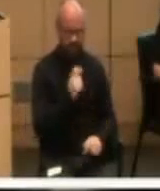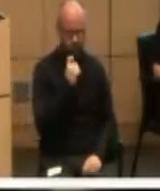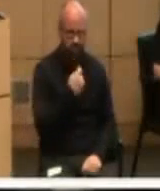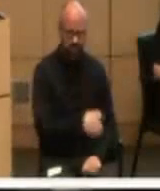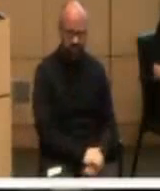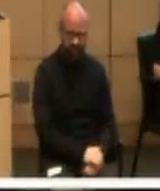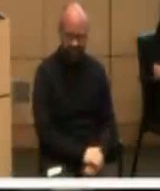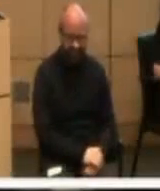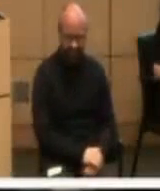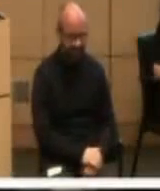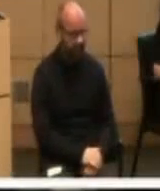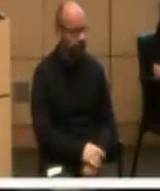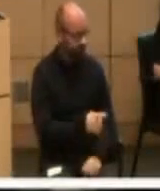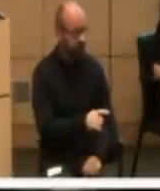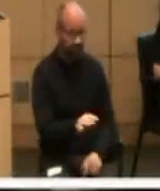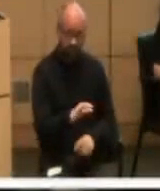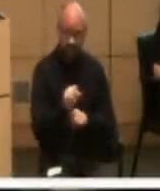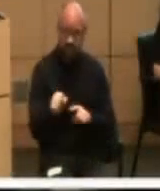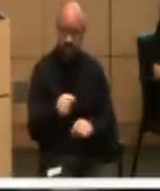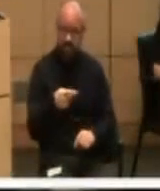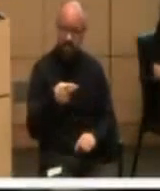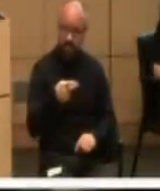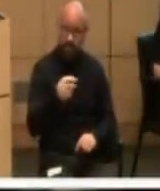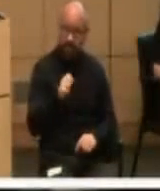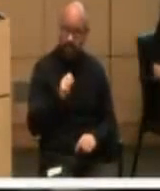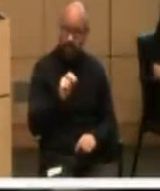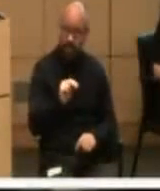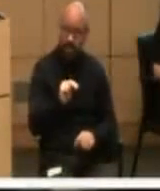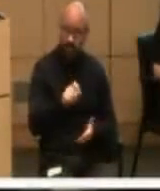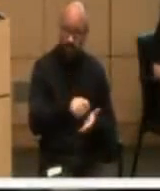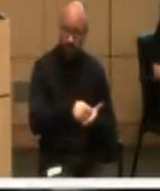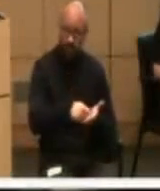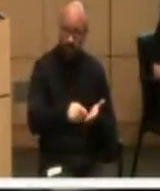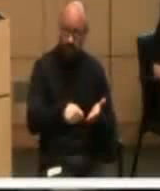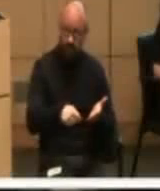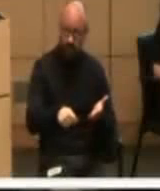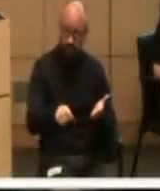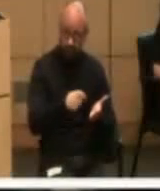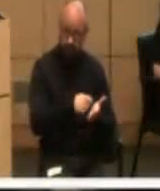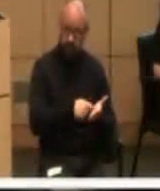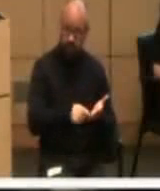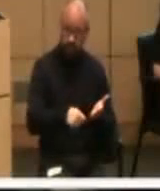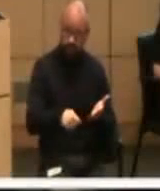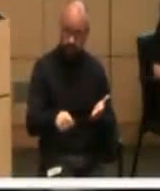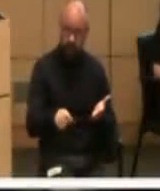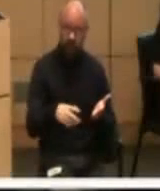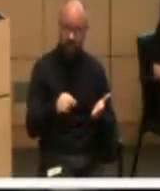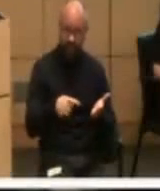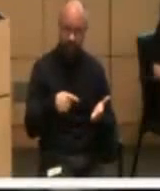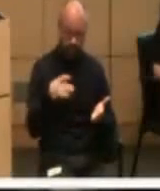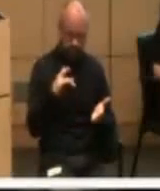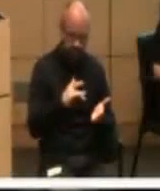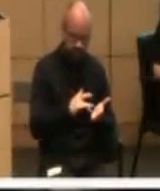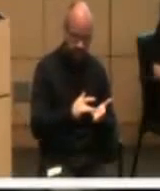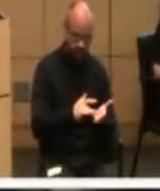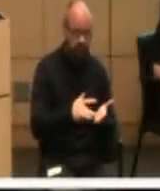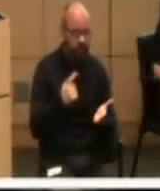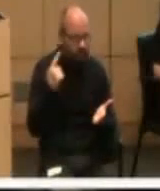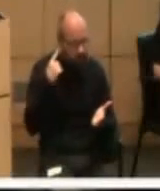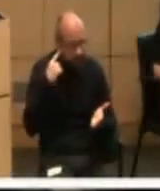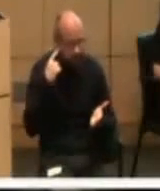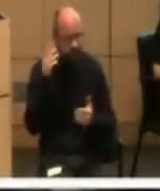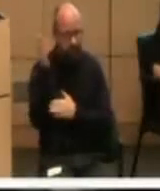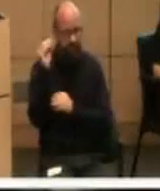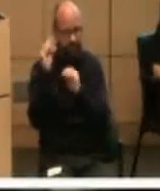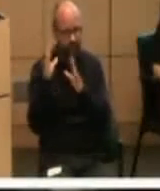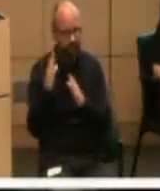pen. Yeah. It's an actual pen and a special notebook that you take your notes in. So. You know, technologically, you should. You